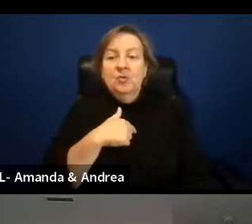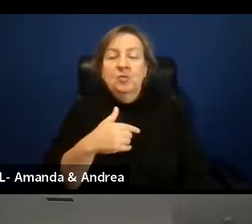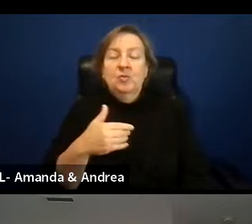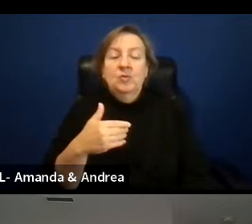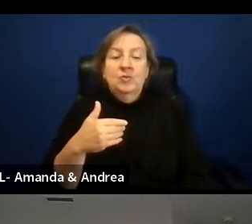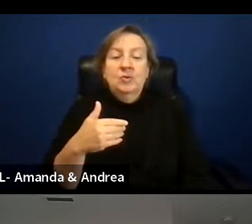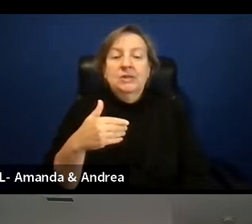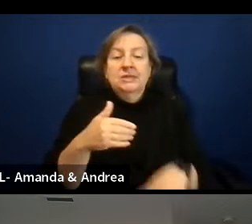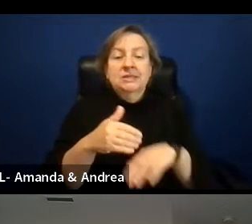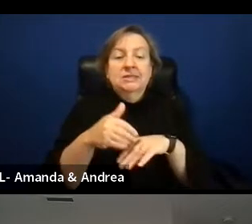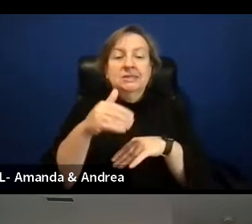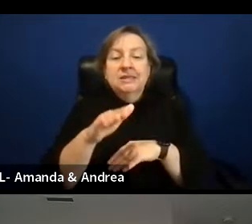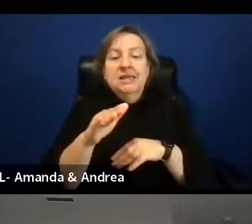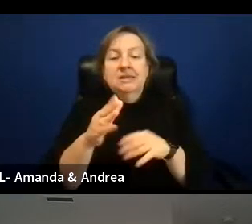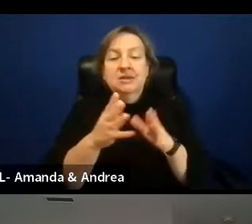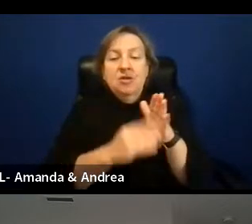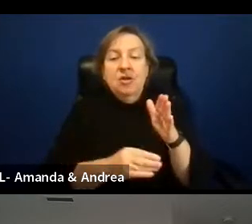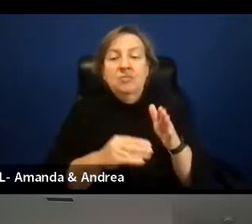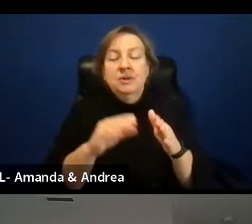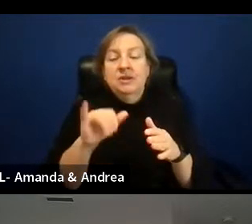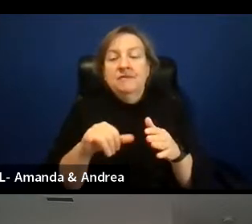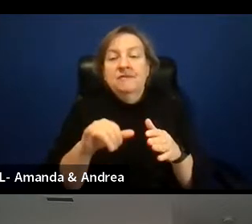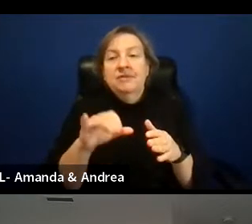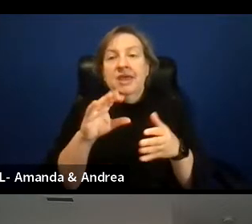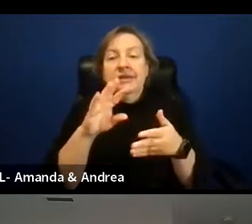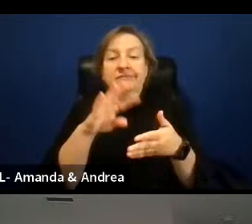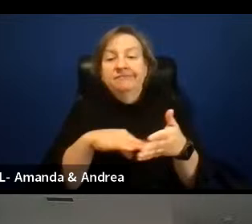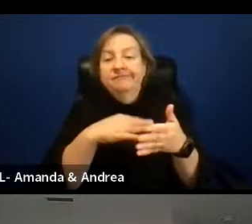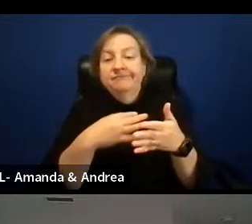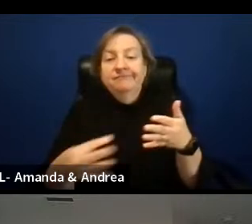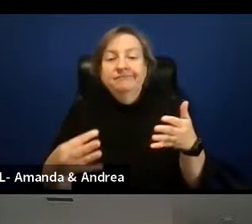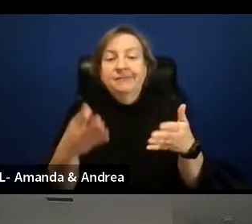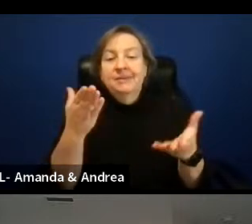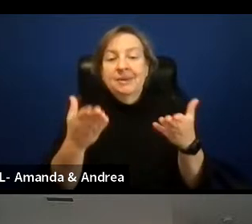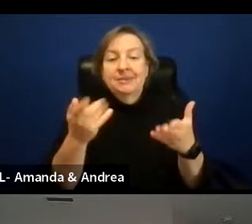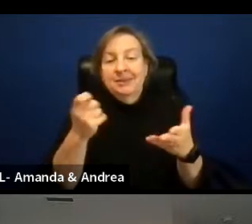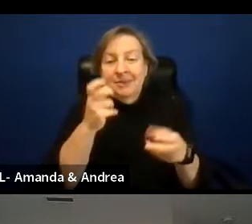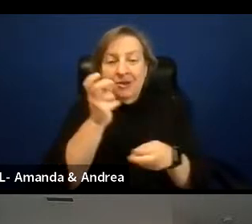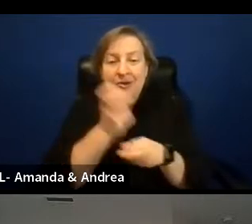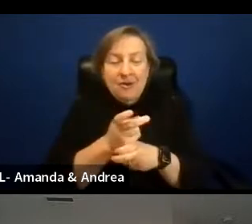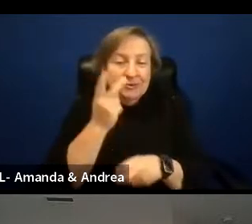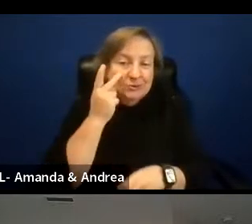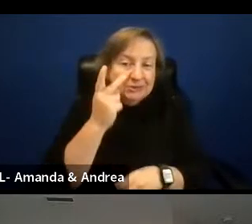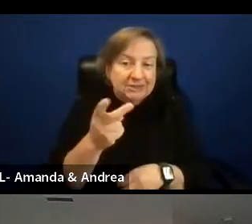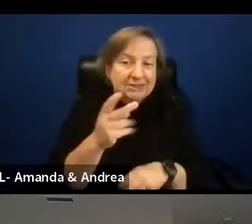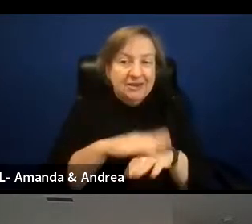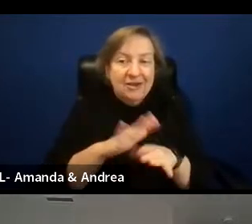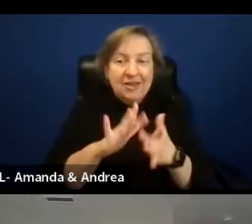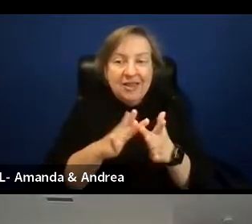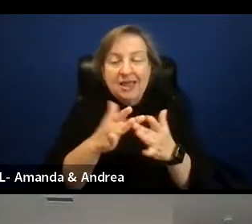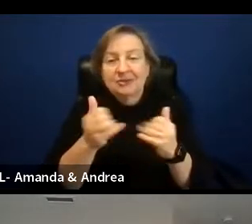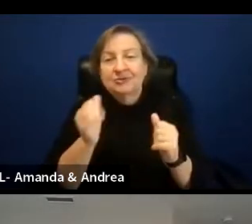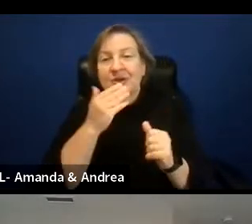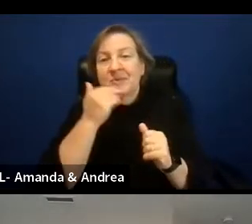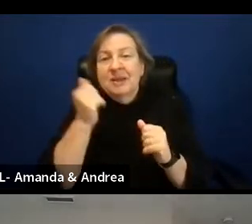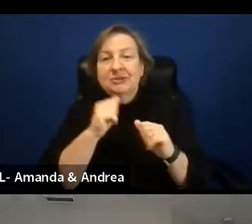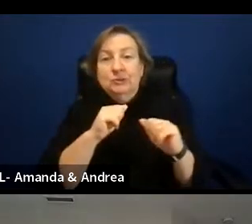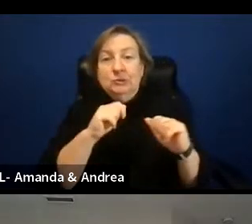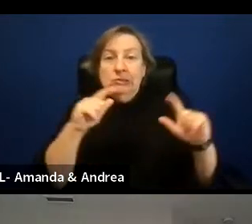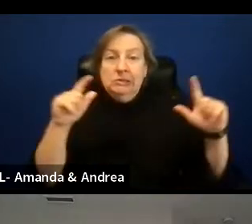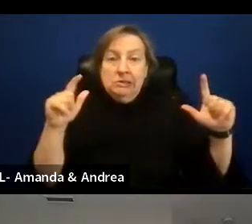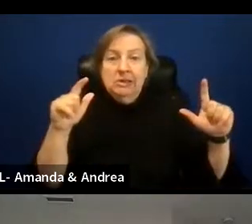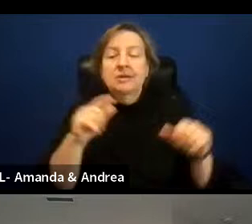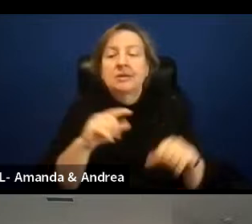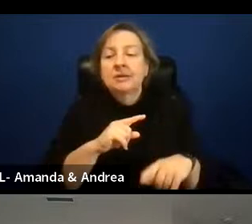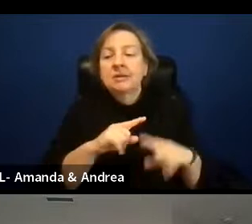We sent out a copy of the chart. I know it's going to be it might be a bit tough to see virtually. We'll do our best to zoom in for folks, but I